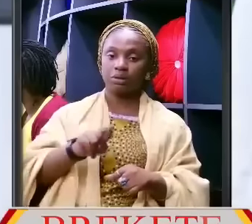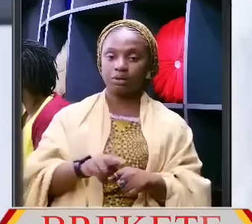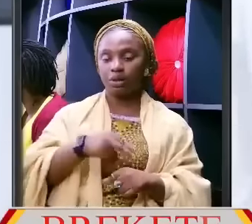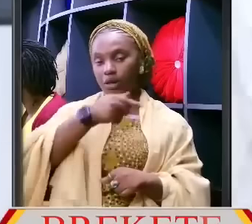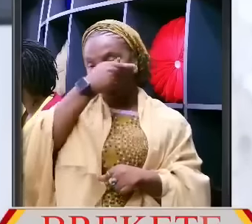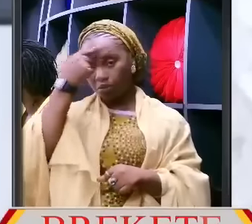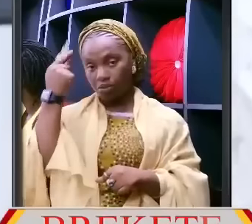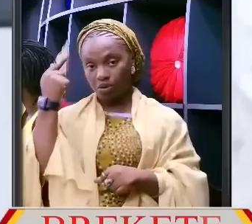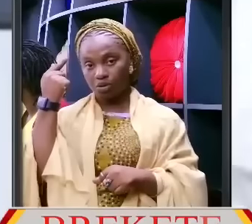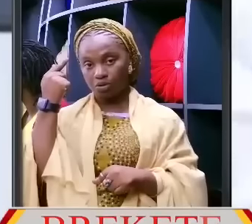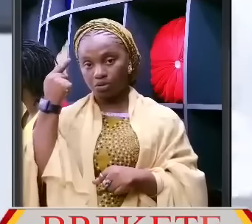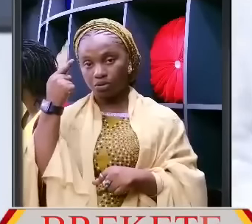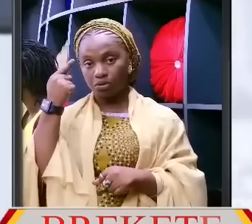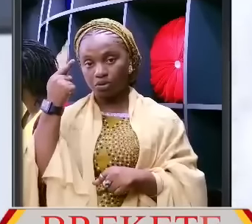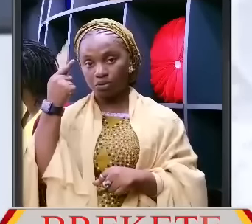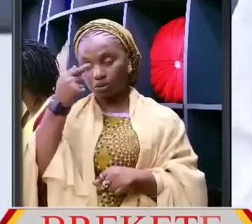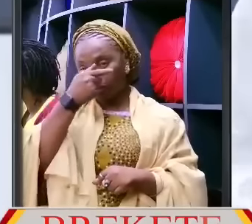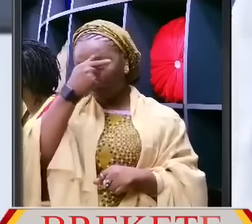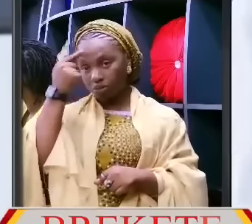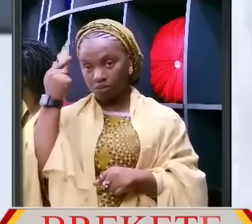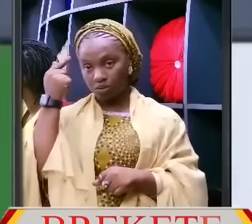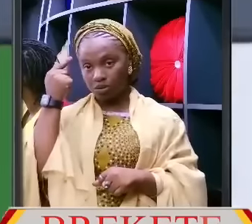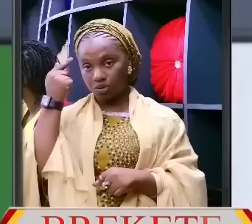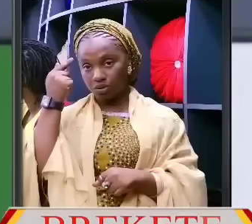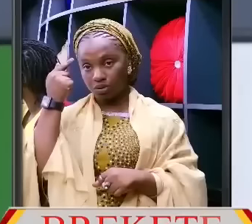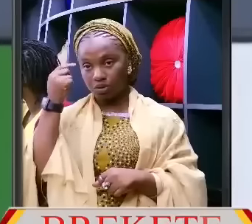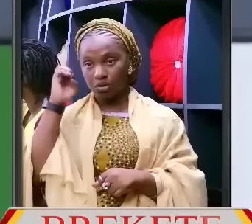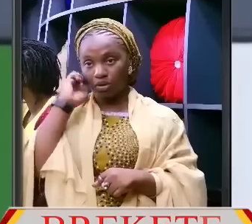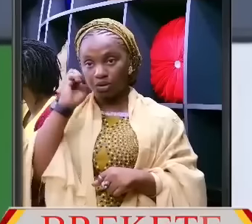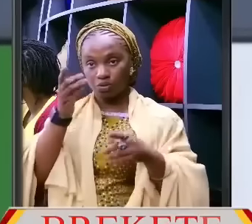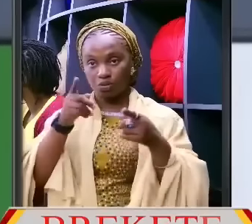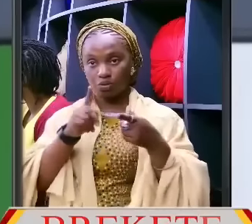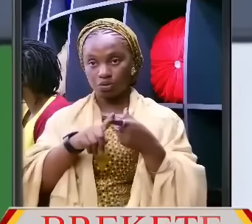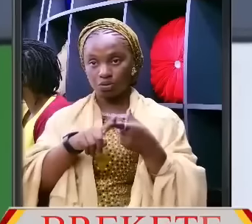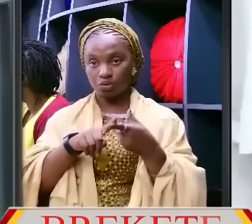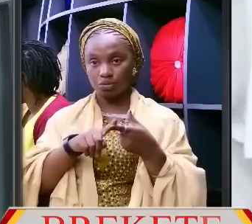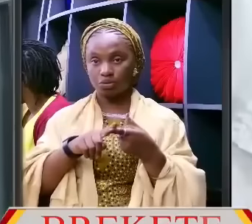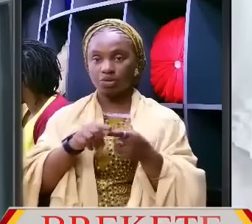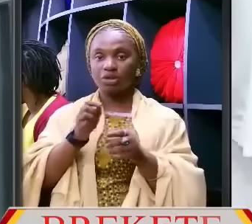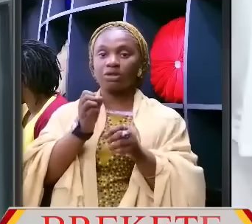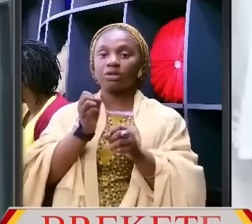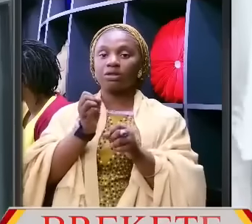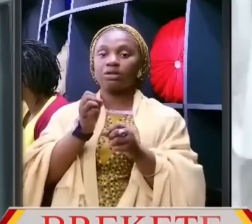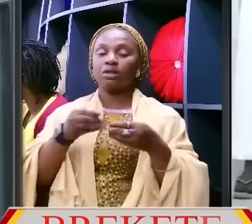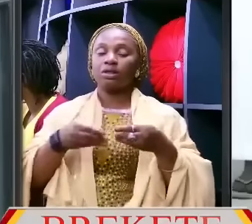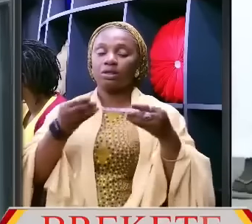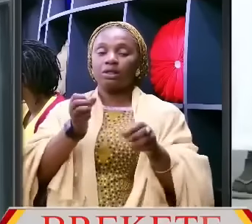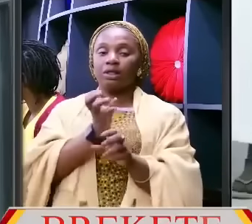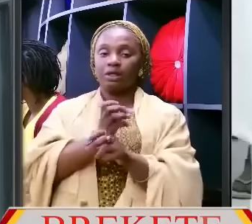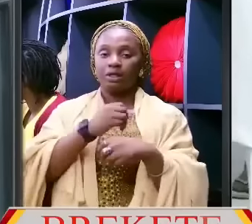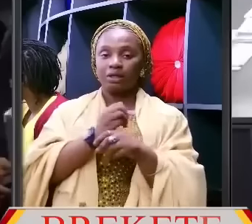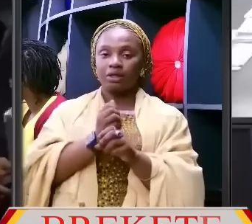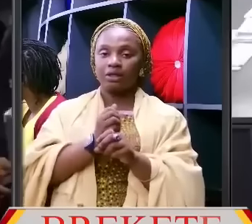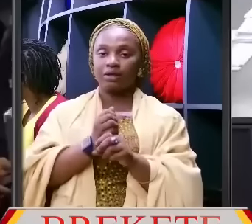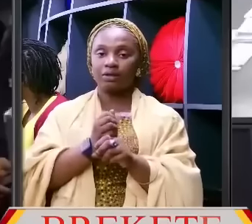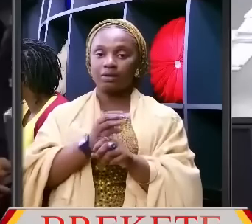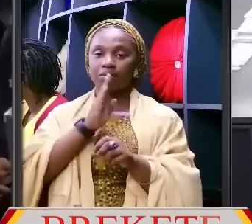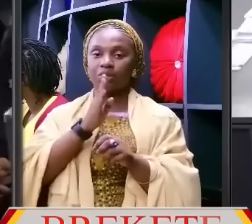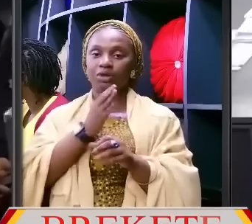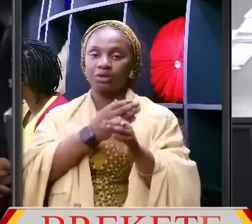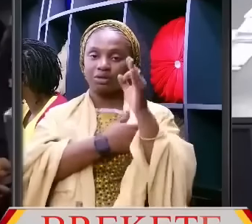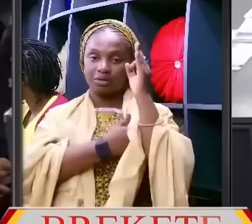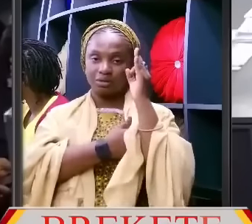this, because you go well, oh, you see this one leg, this leg, the way they worry you and one hand, by the grace of